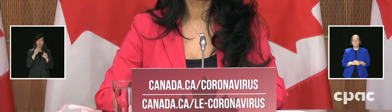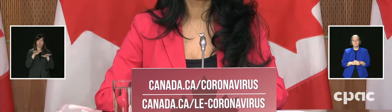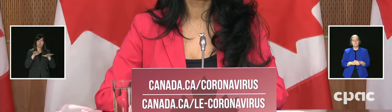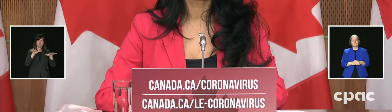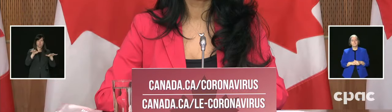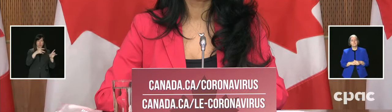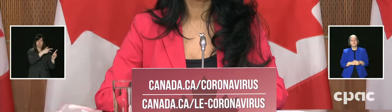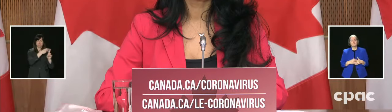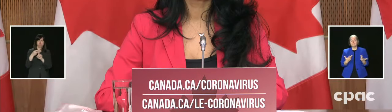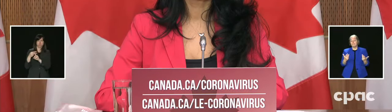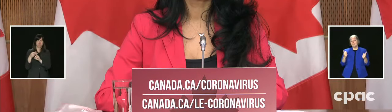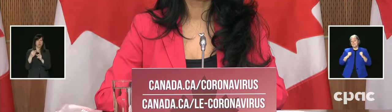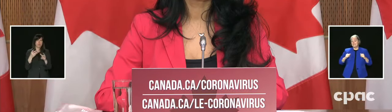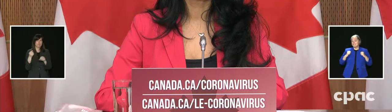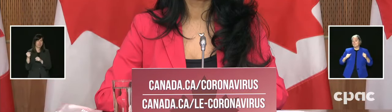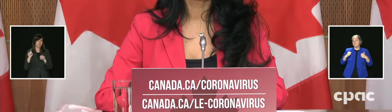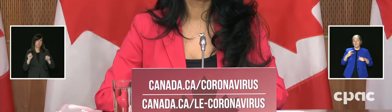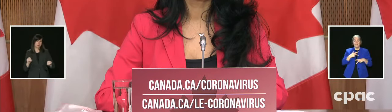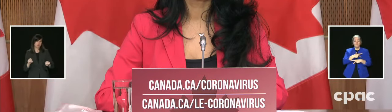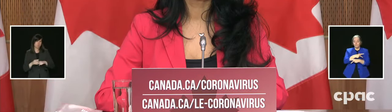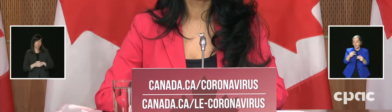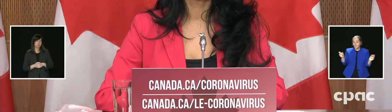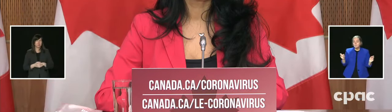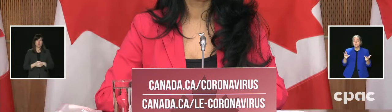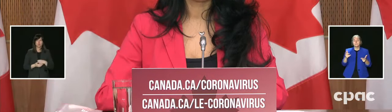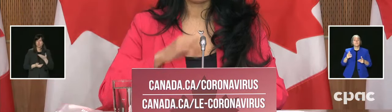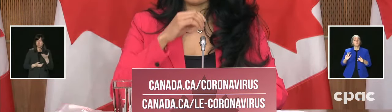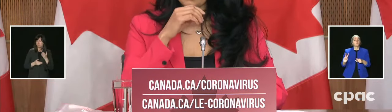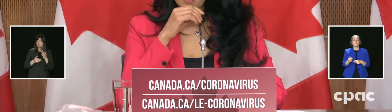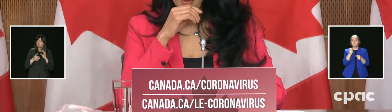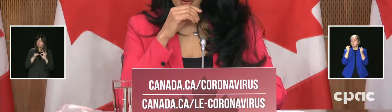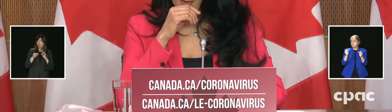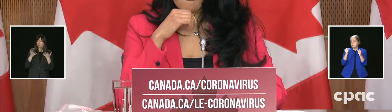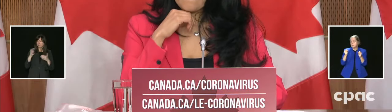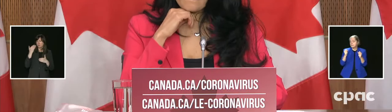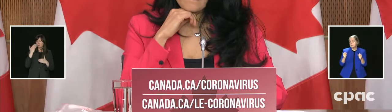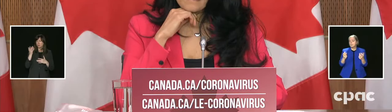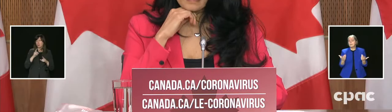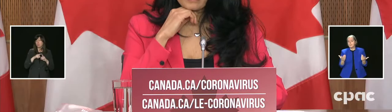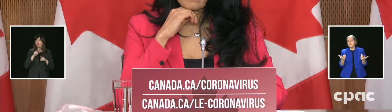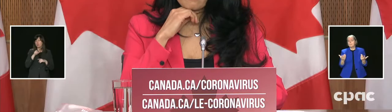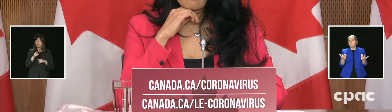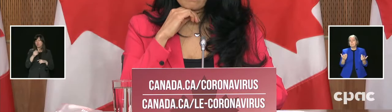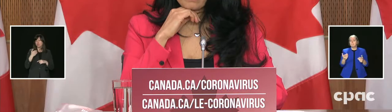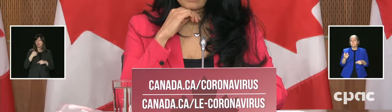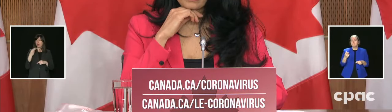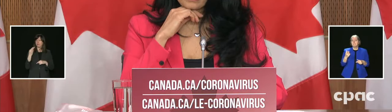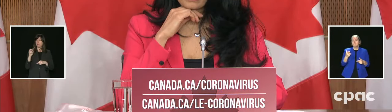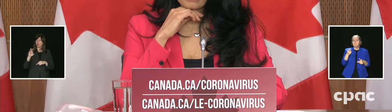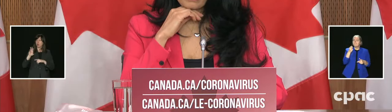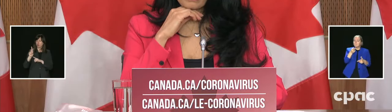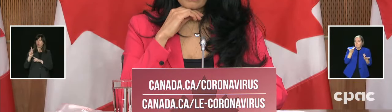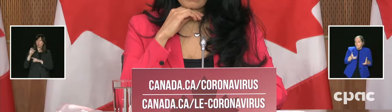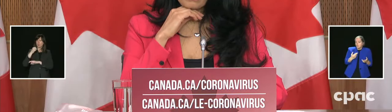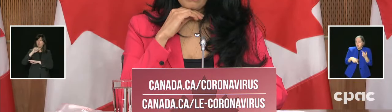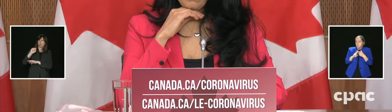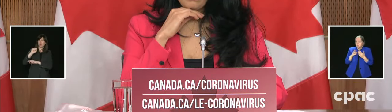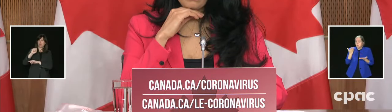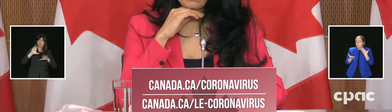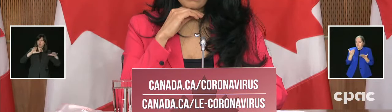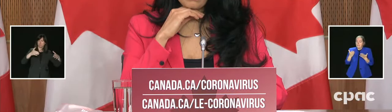possible. I'm not sure if you guys have said this before, but do you have like a herd immunity target in